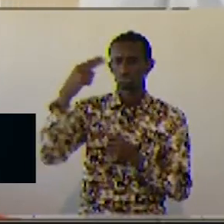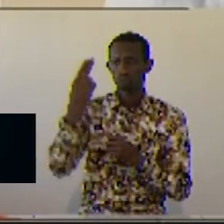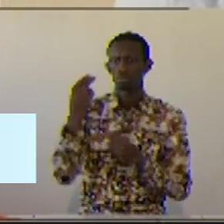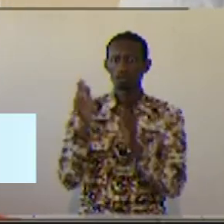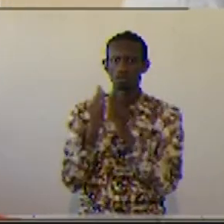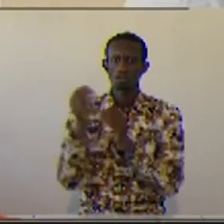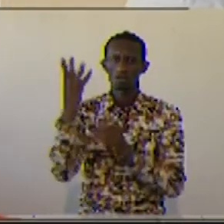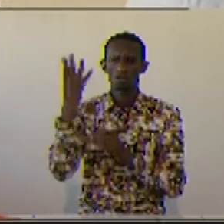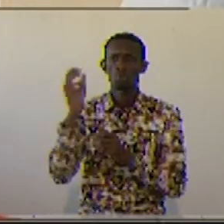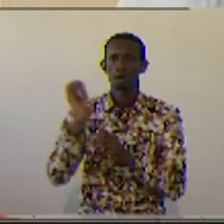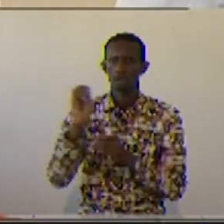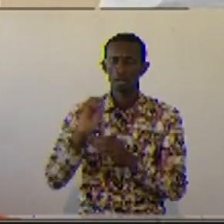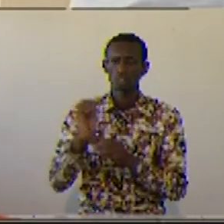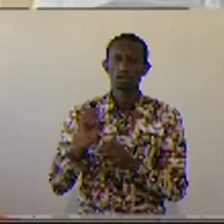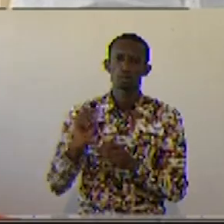2 here.